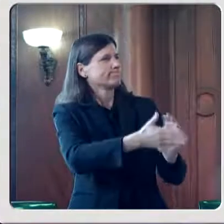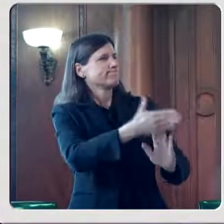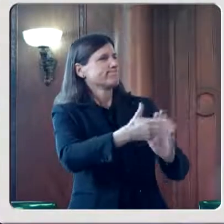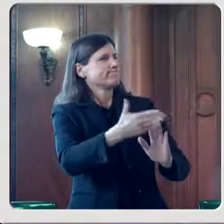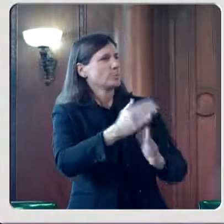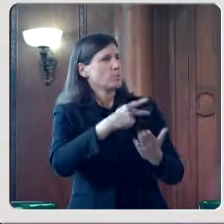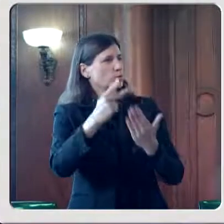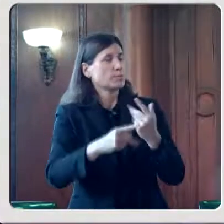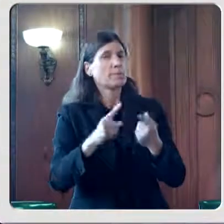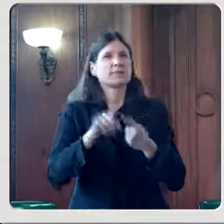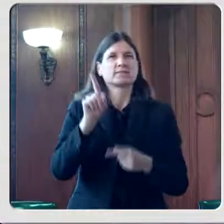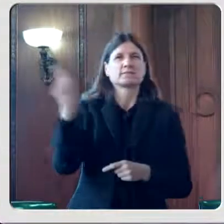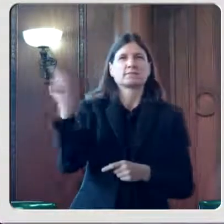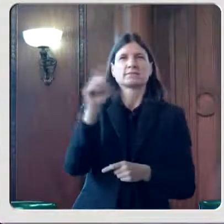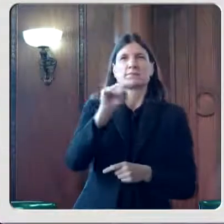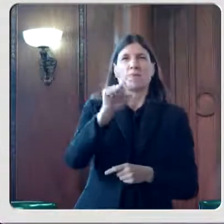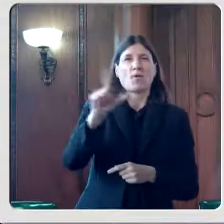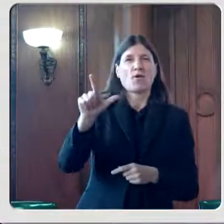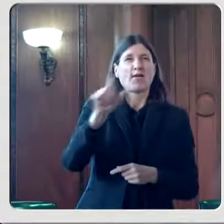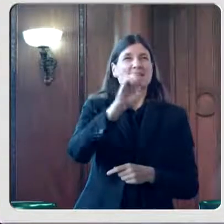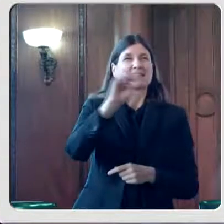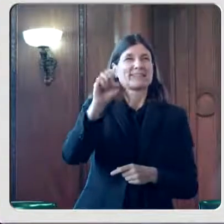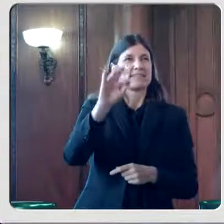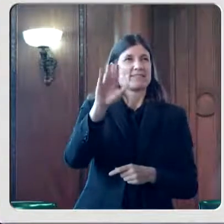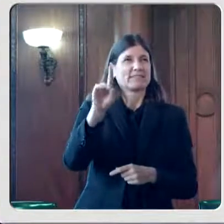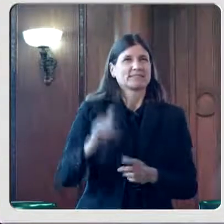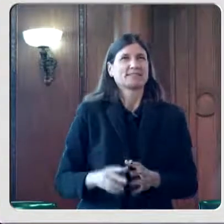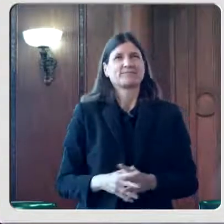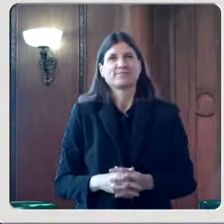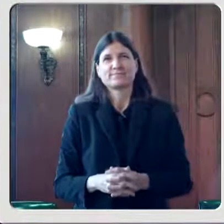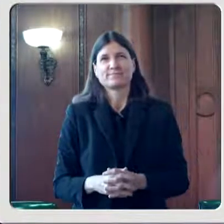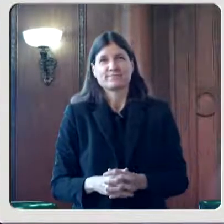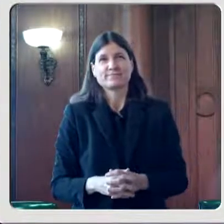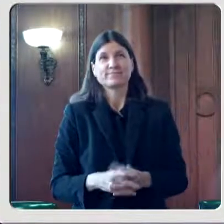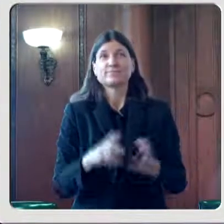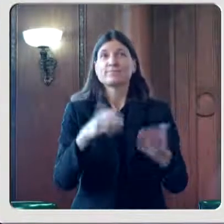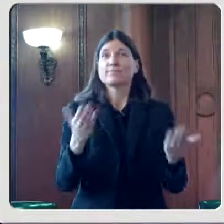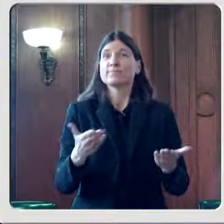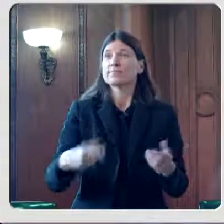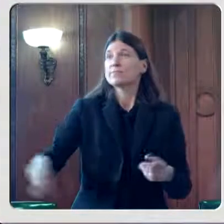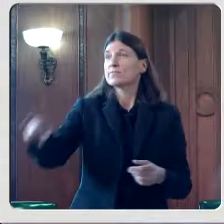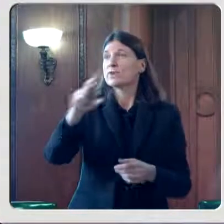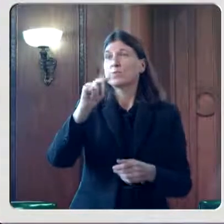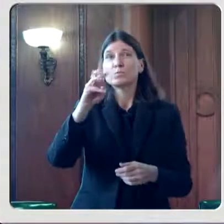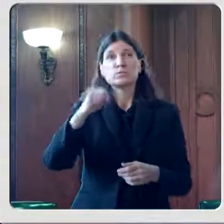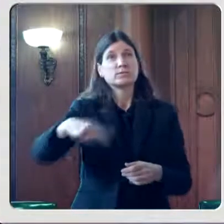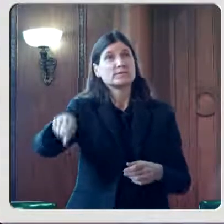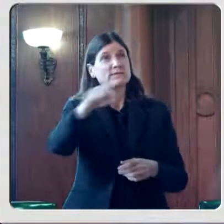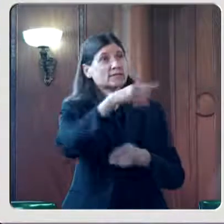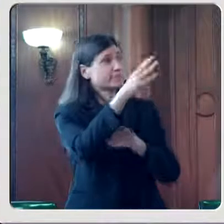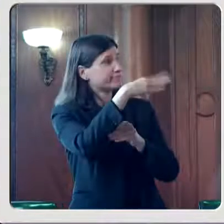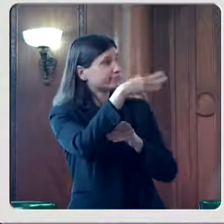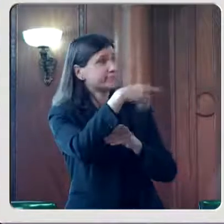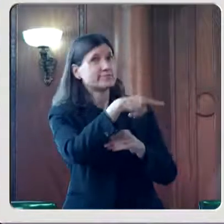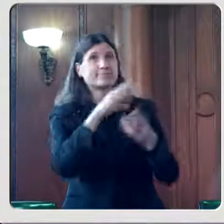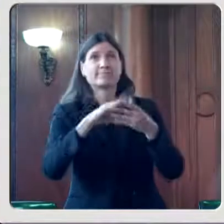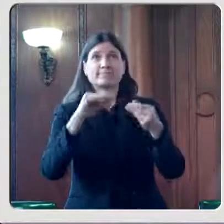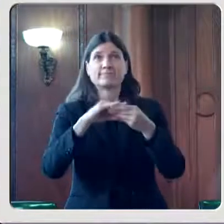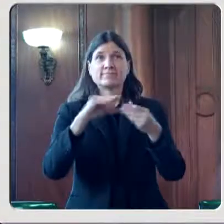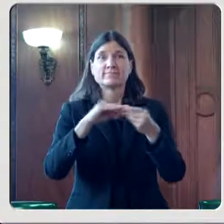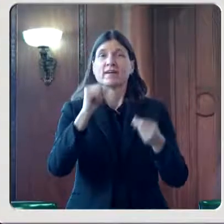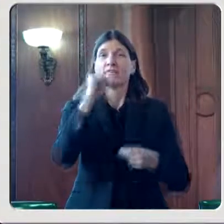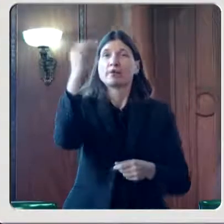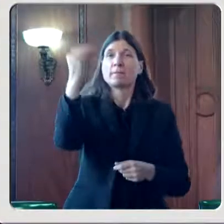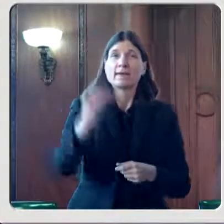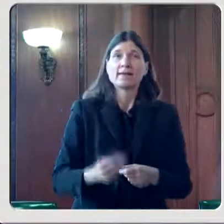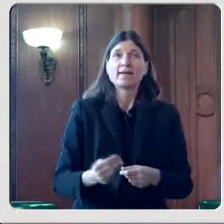deeply appreciate that. And to the media that is assembled here every Monday morning, I